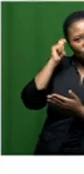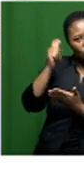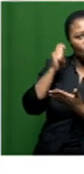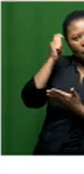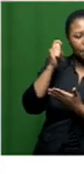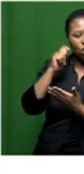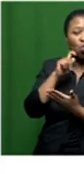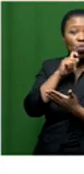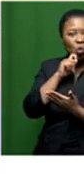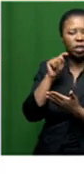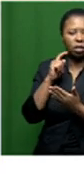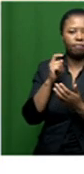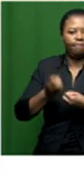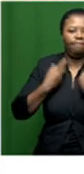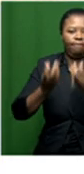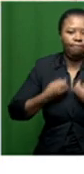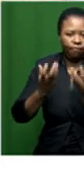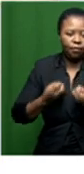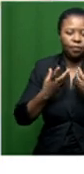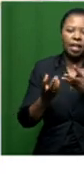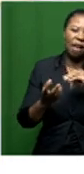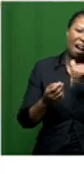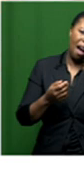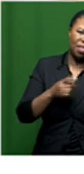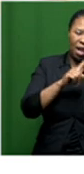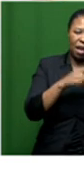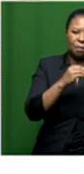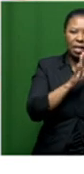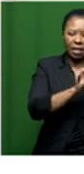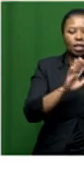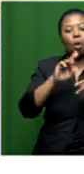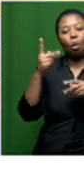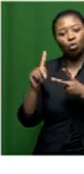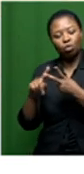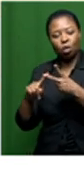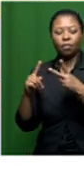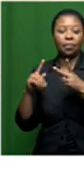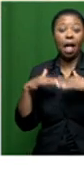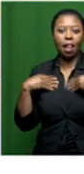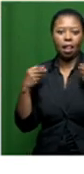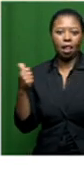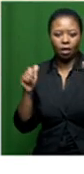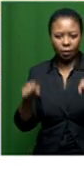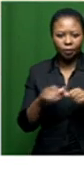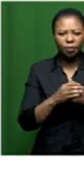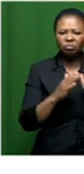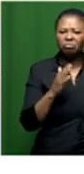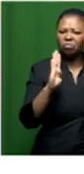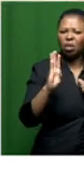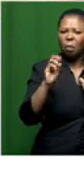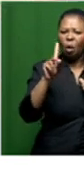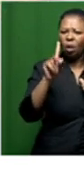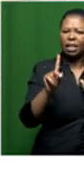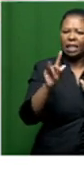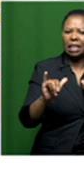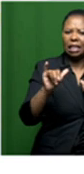that's the most important thing. There's always the commercial side, but it has to be healing as well. Bodyland. Yes. So that's an interesting title. Yes.